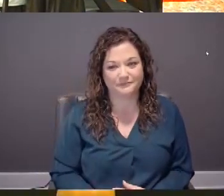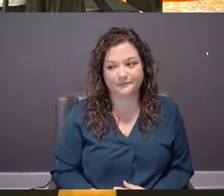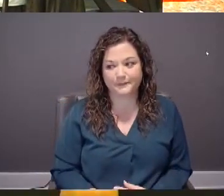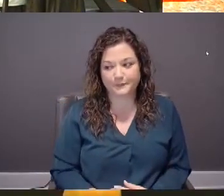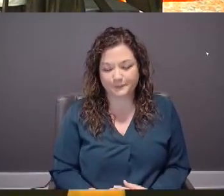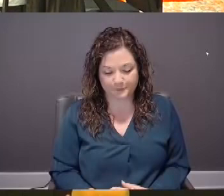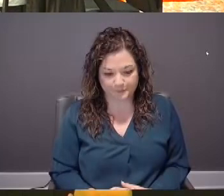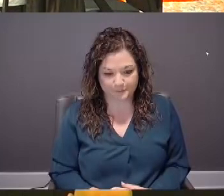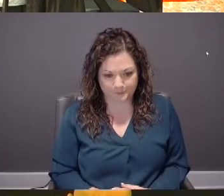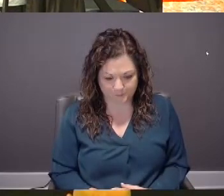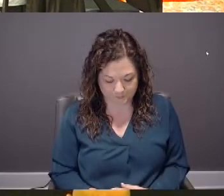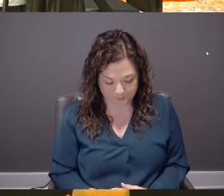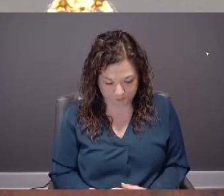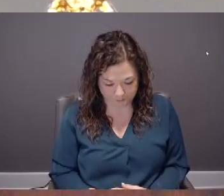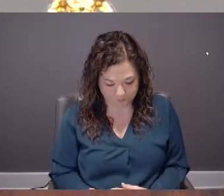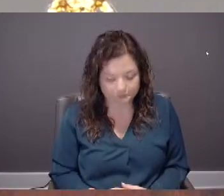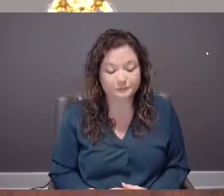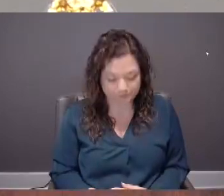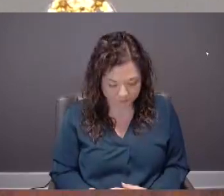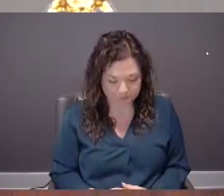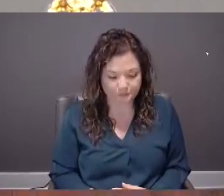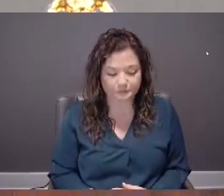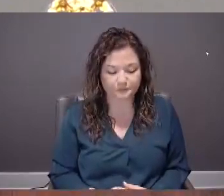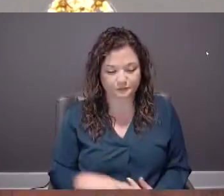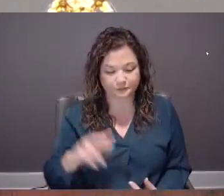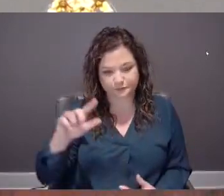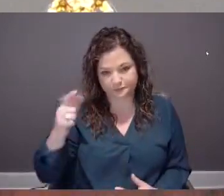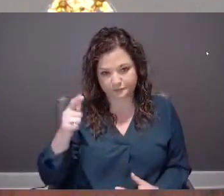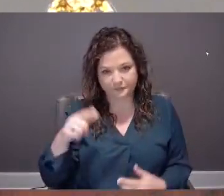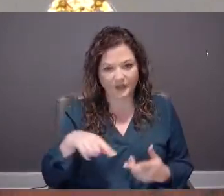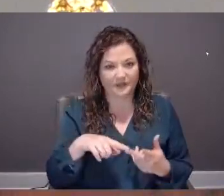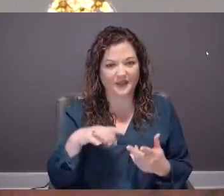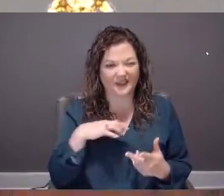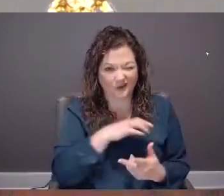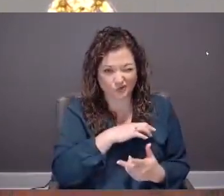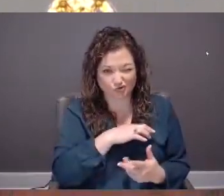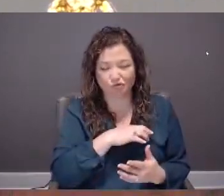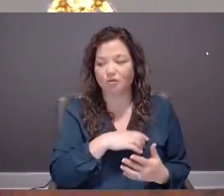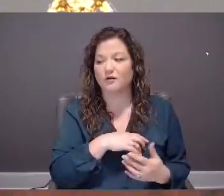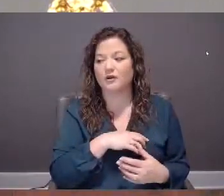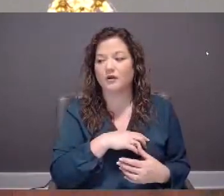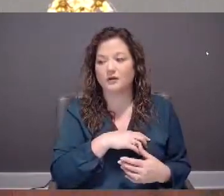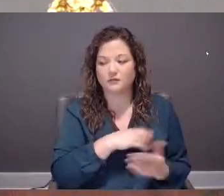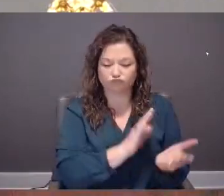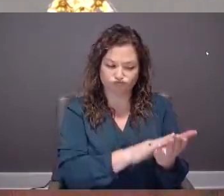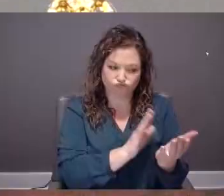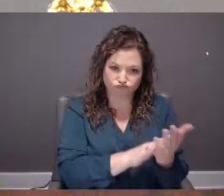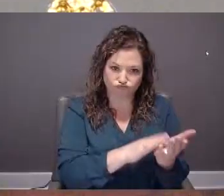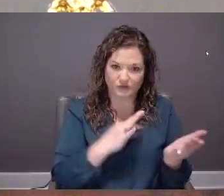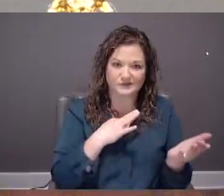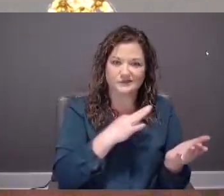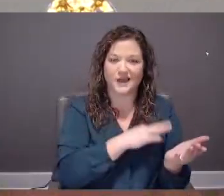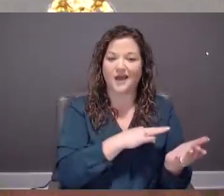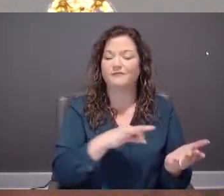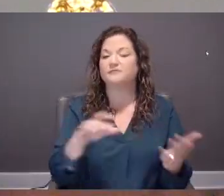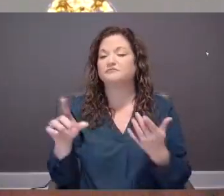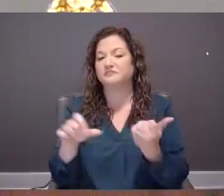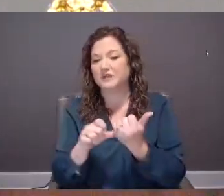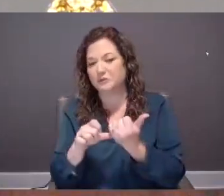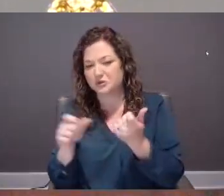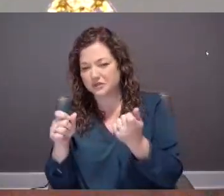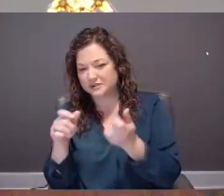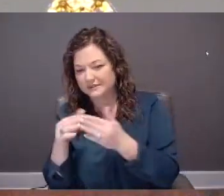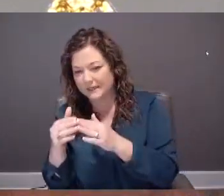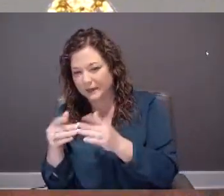Yeah, I'll say and echo my council members here that I really want to commend staff and Deputy City Manager Emerson. I know you kind of led this charge